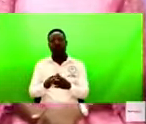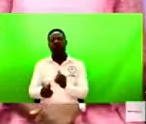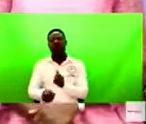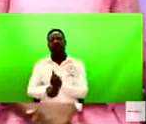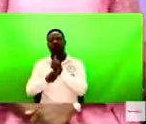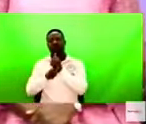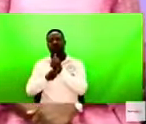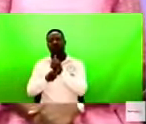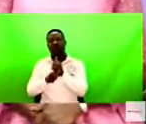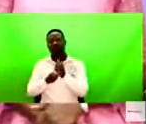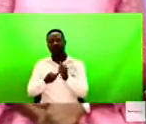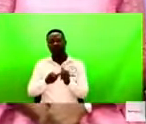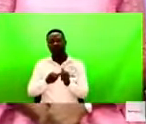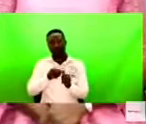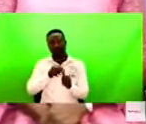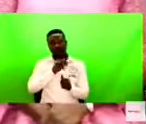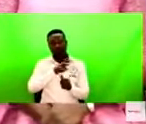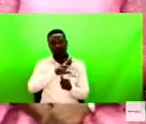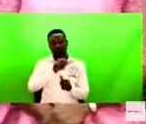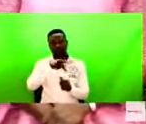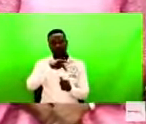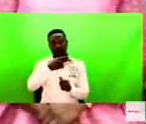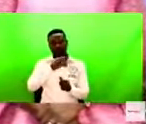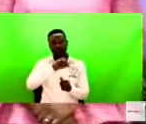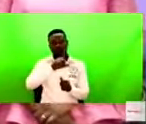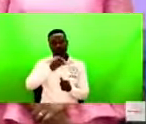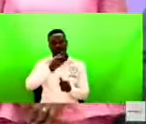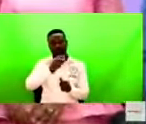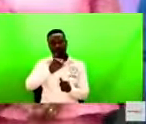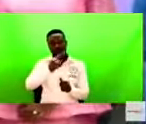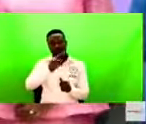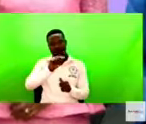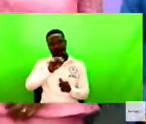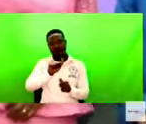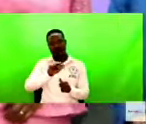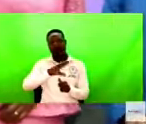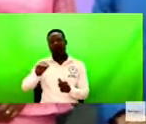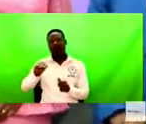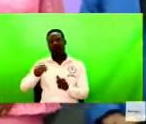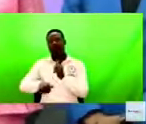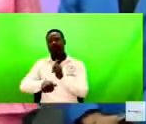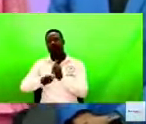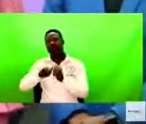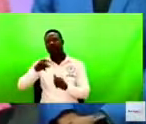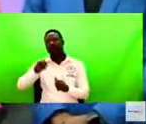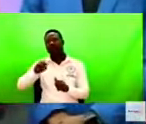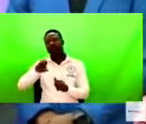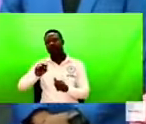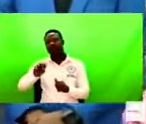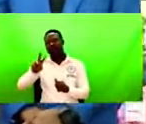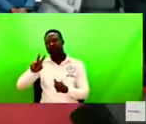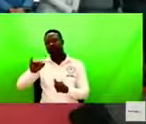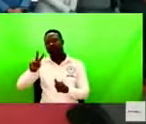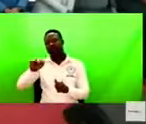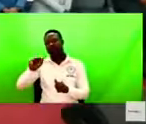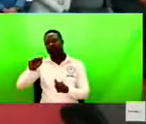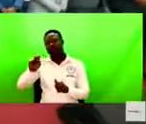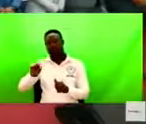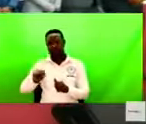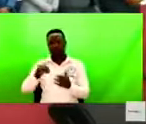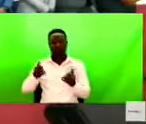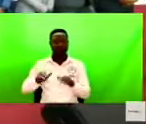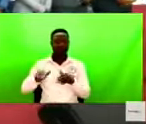Mrs. Philomena Mreku and Mrs. Vivian Amfo. And of course, we are glad